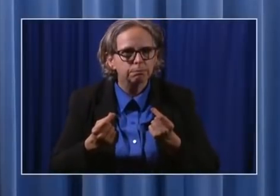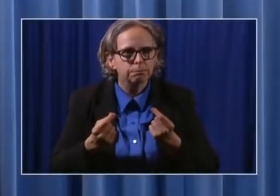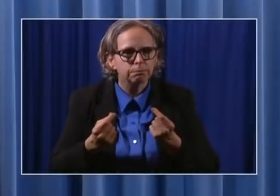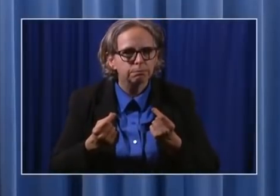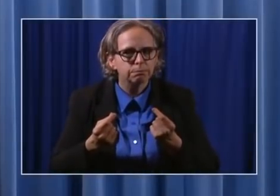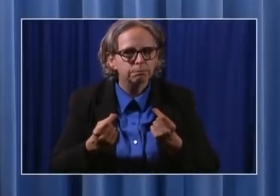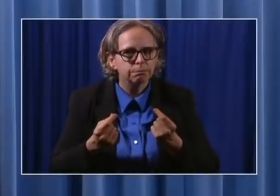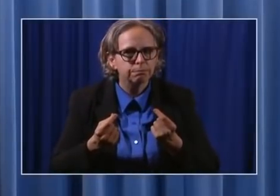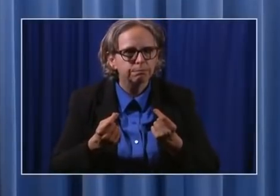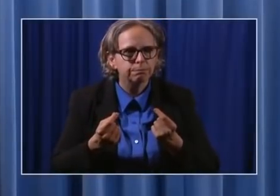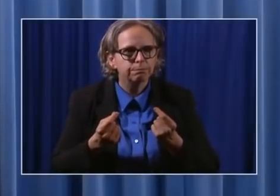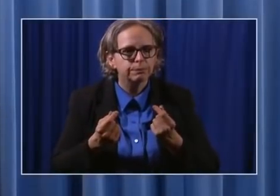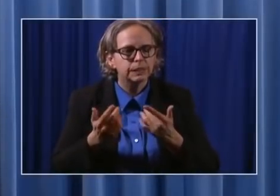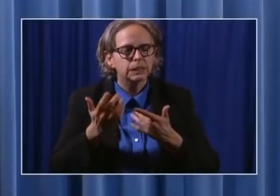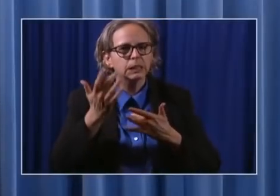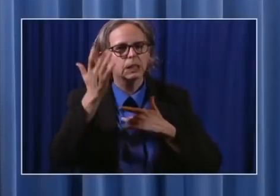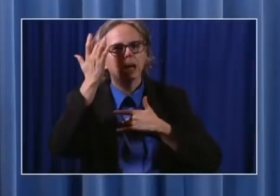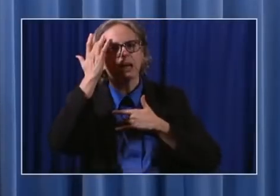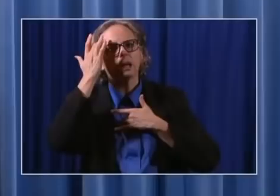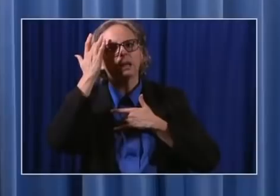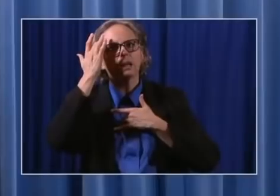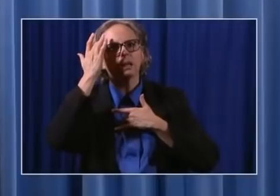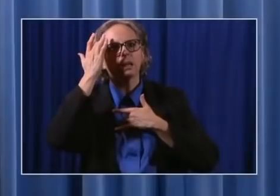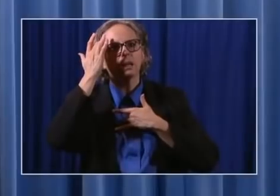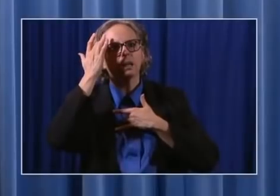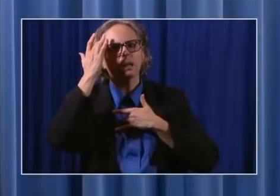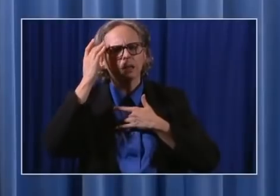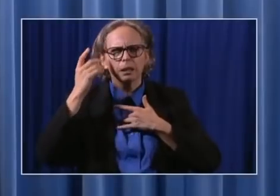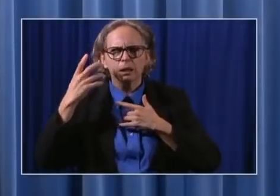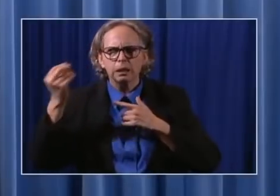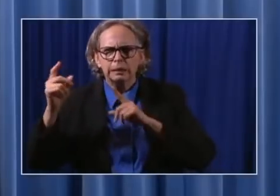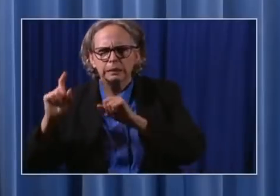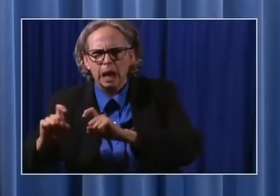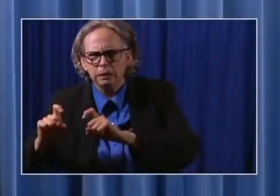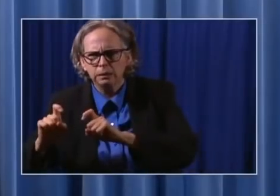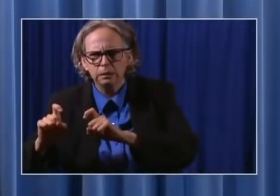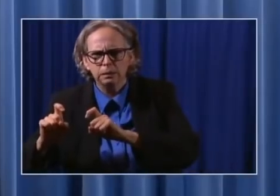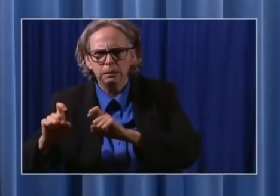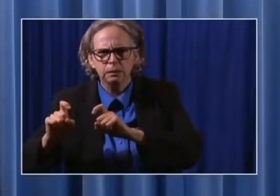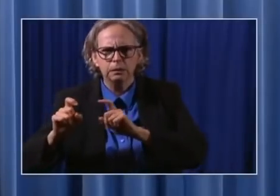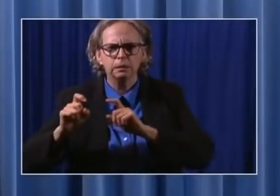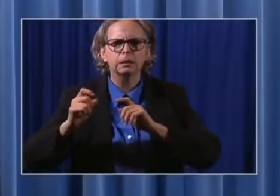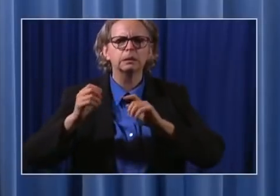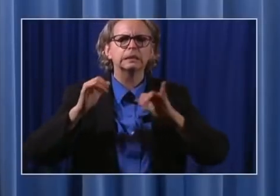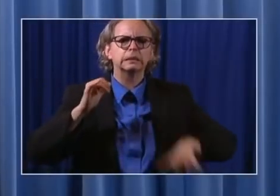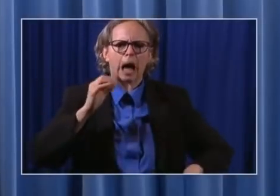that they are tested, and then they start the isolation or the quarantine.